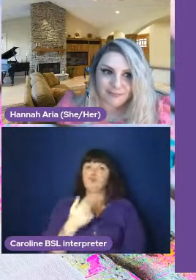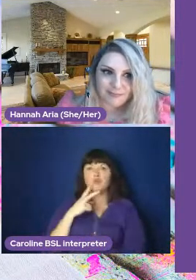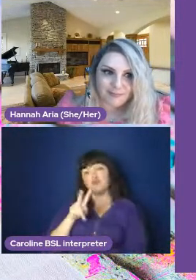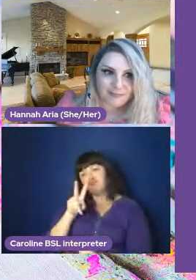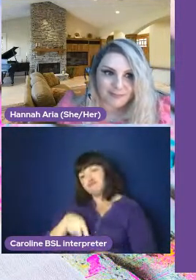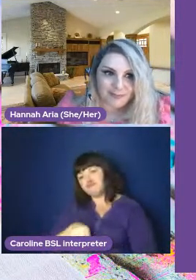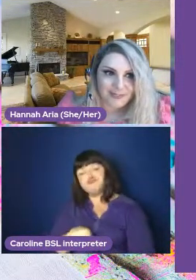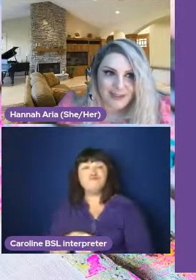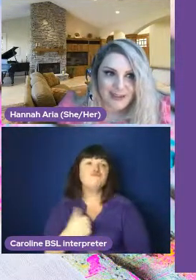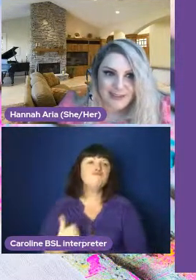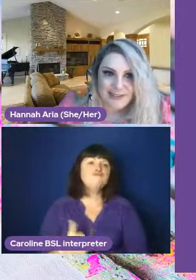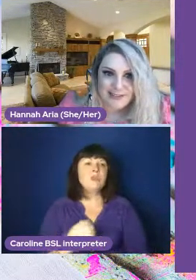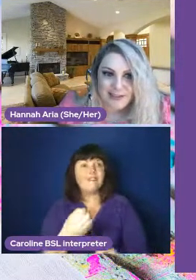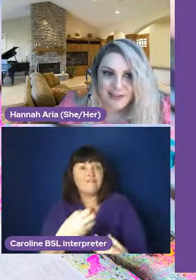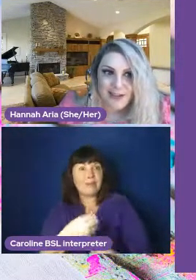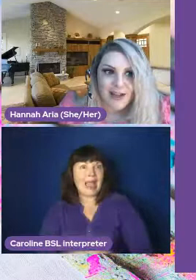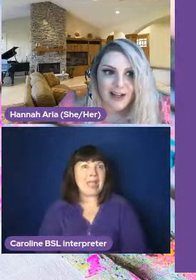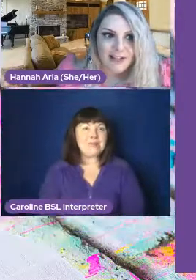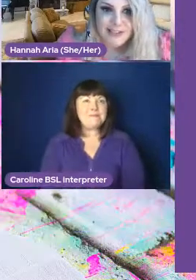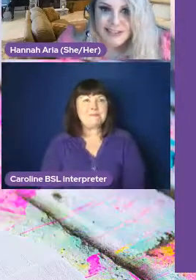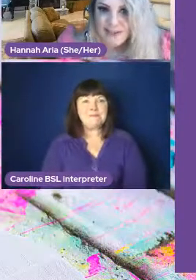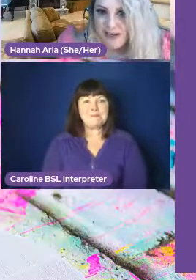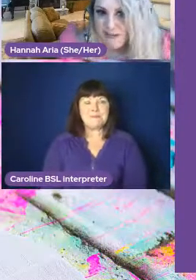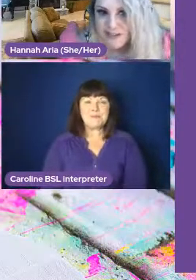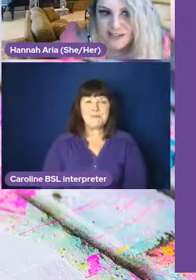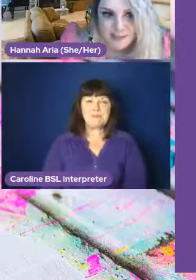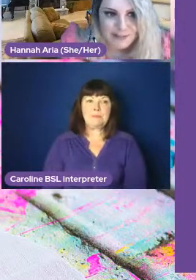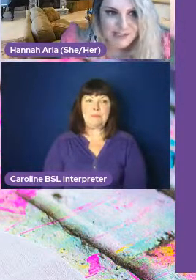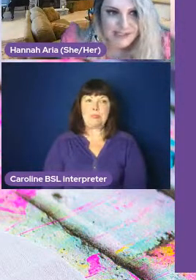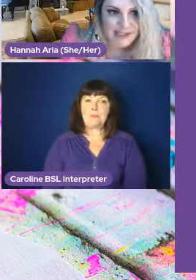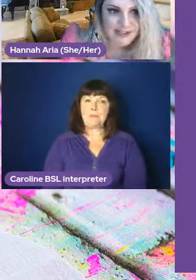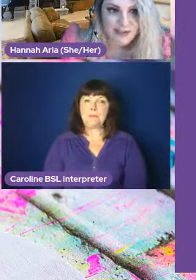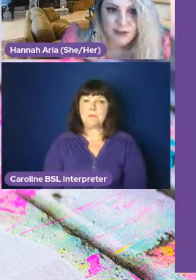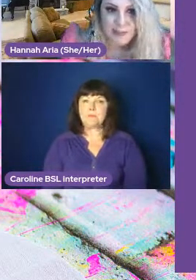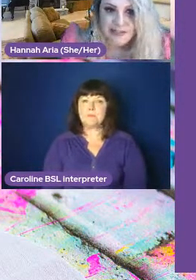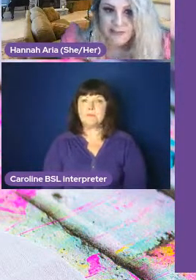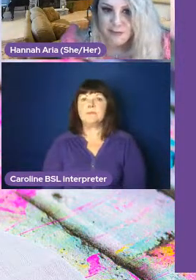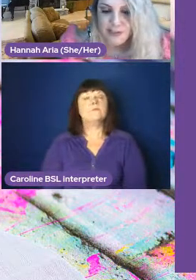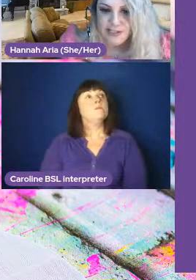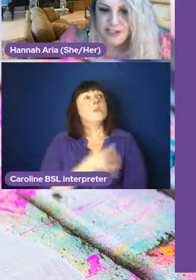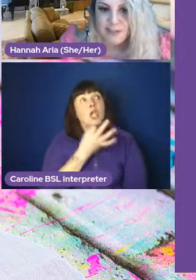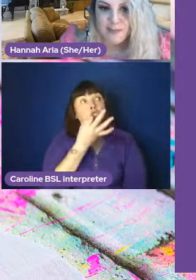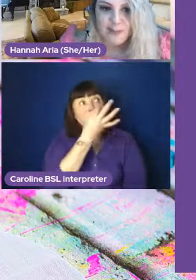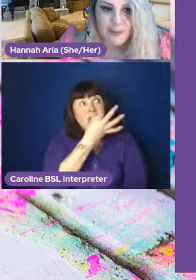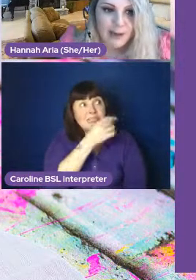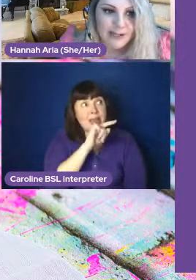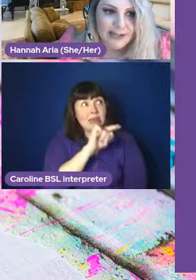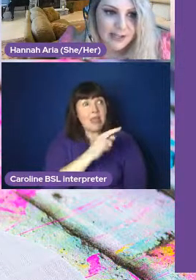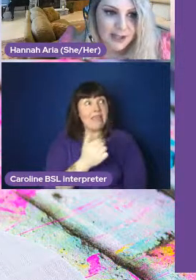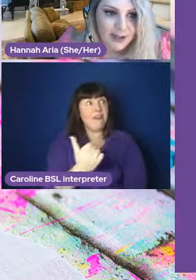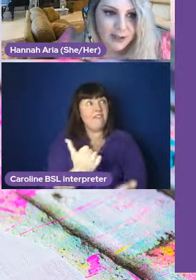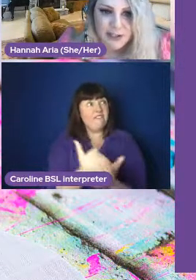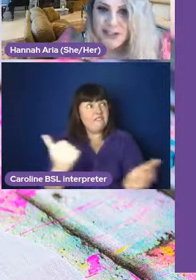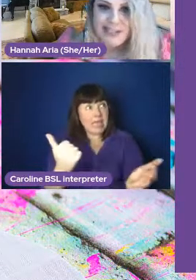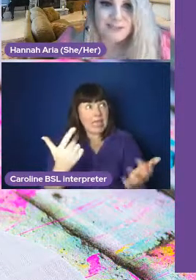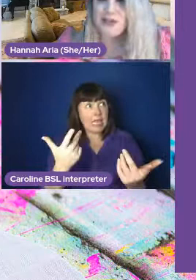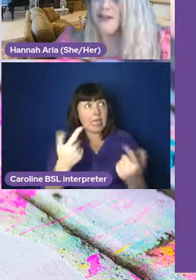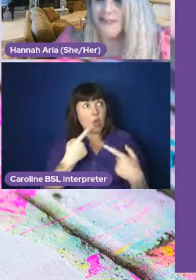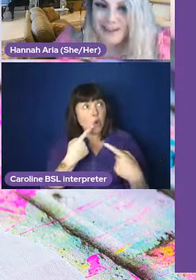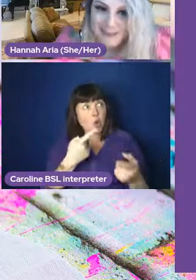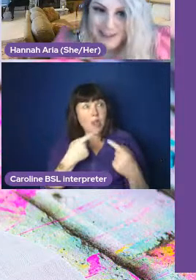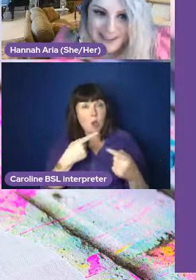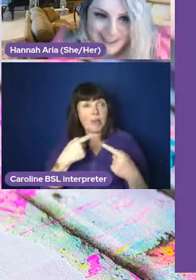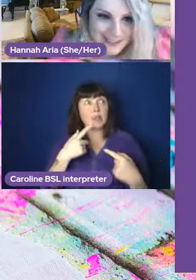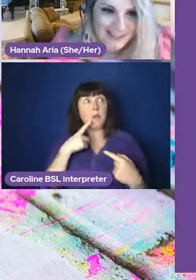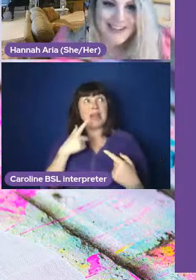your feedback. Excellent. And Jasmine, if there's any particularly good comments, if you want to stick them up in the banner so that I can see them